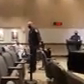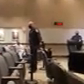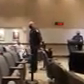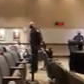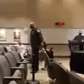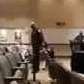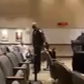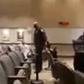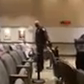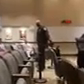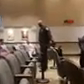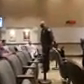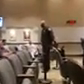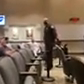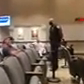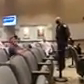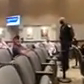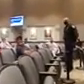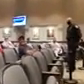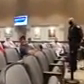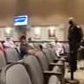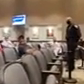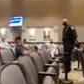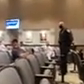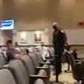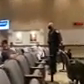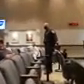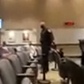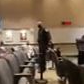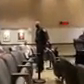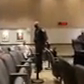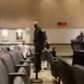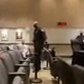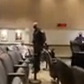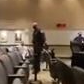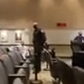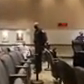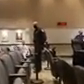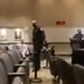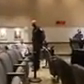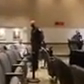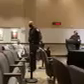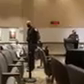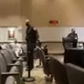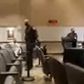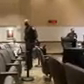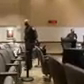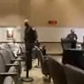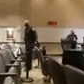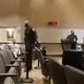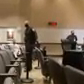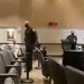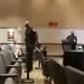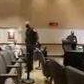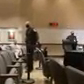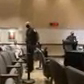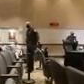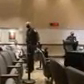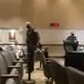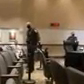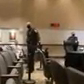come back. They're gonna only get us more upset. But like we're here quiet, we're quiet, letting them talk.